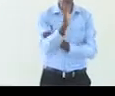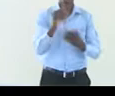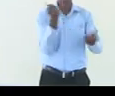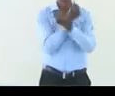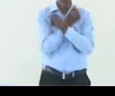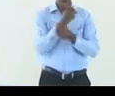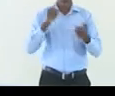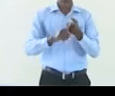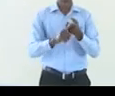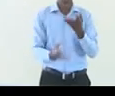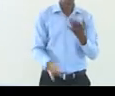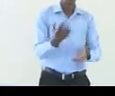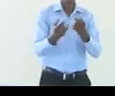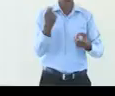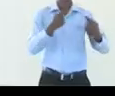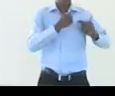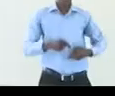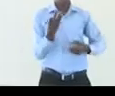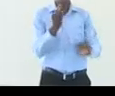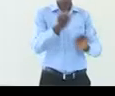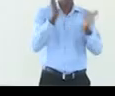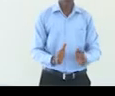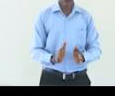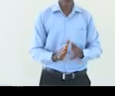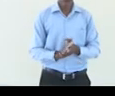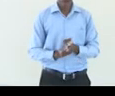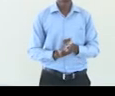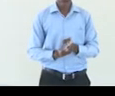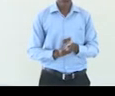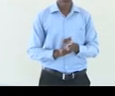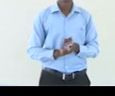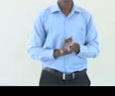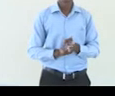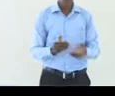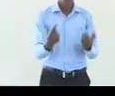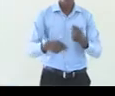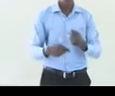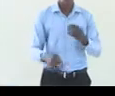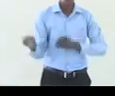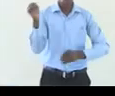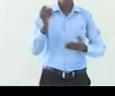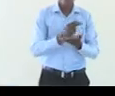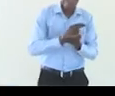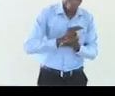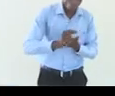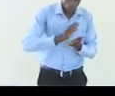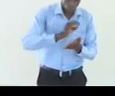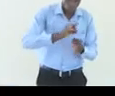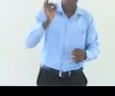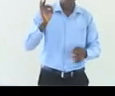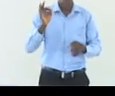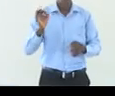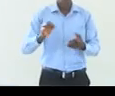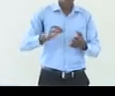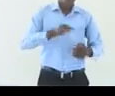that sets aflame the hearts of the faithful. How do we say it? Come, Holy Spirit, fill the hearts of your faithful